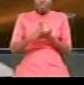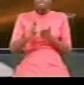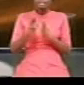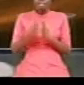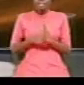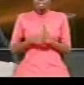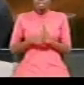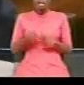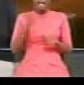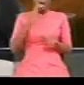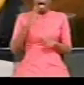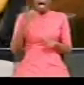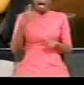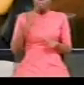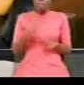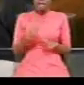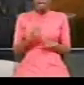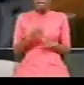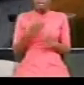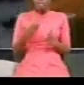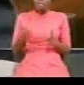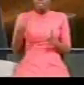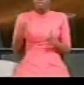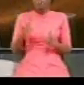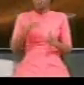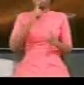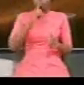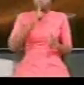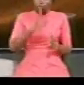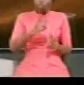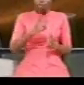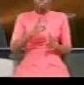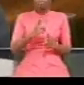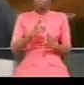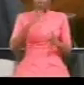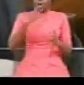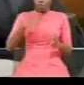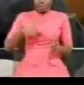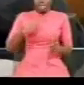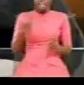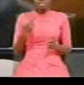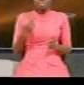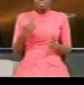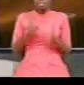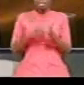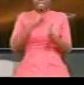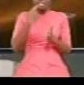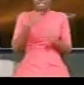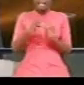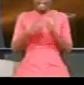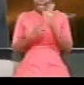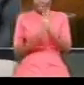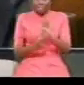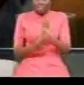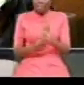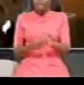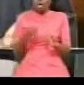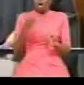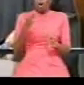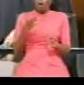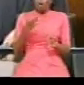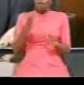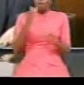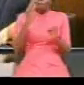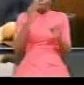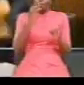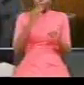righteousness are the substance of true religion. It is the evidence of the effect of